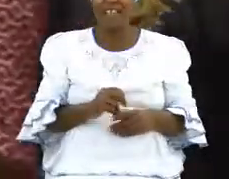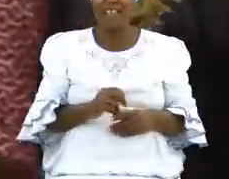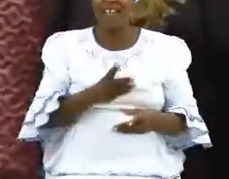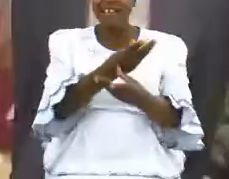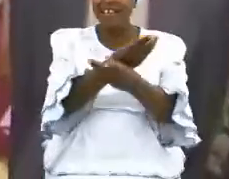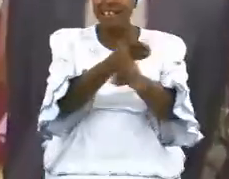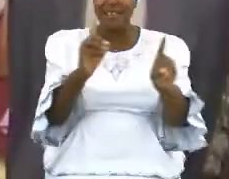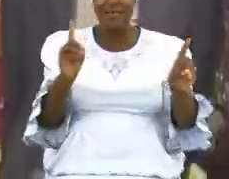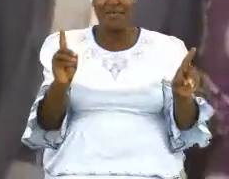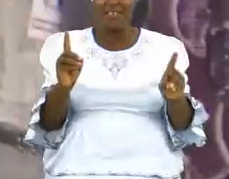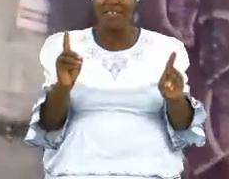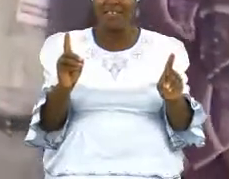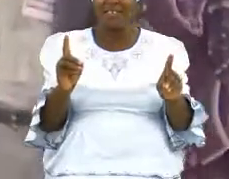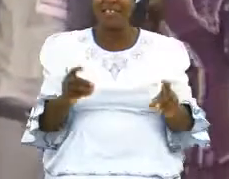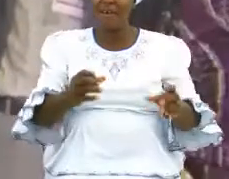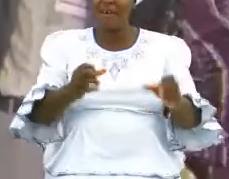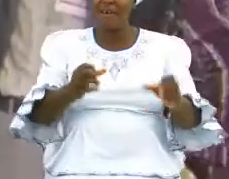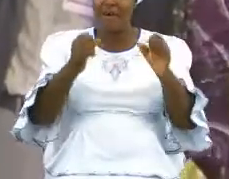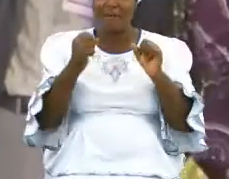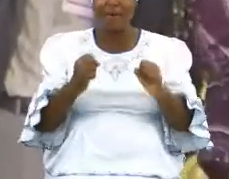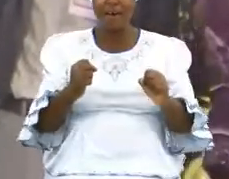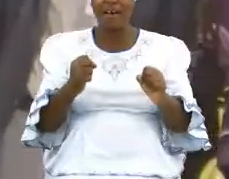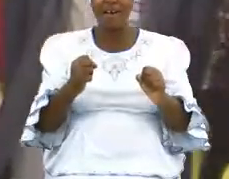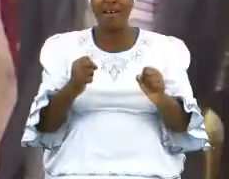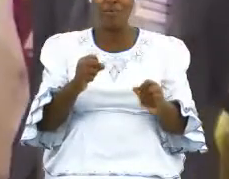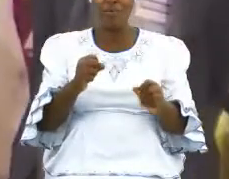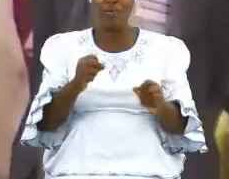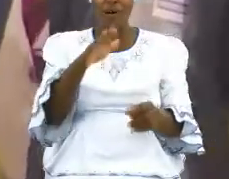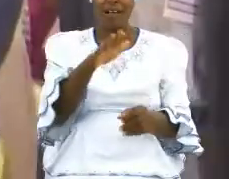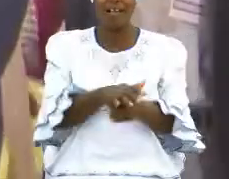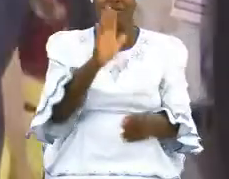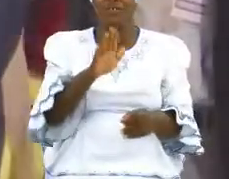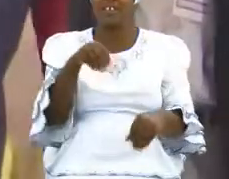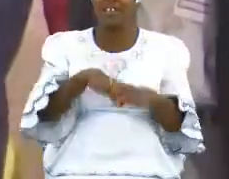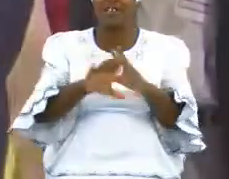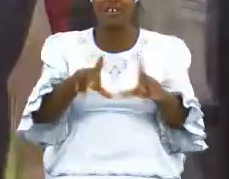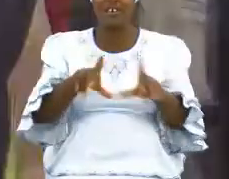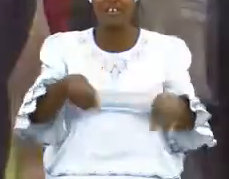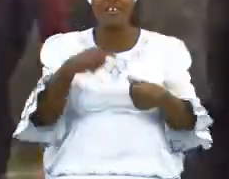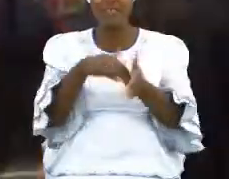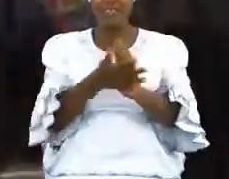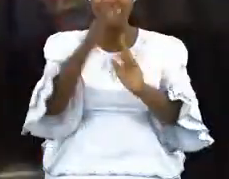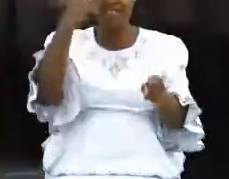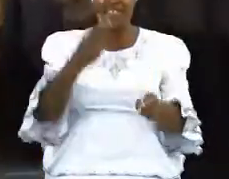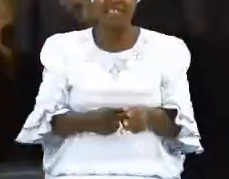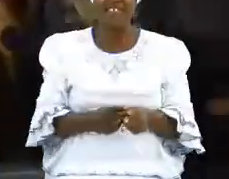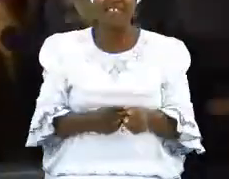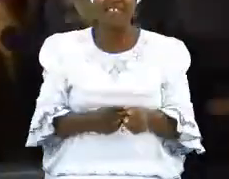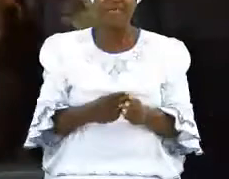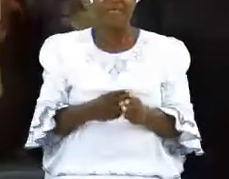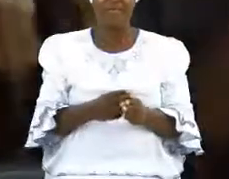deliverance, power explosion in your life in Jesus' name.